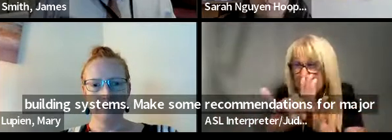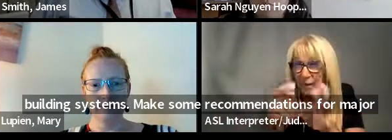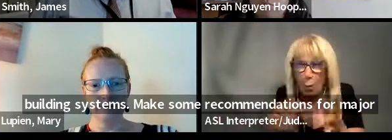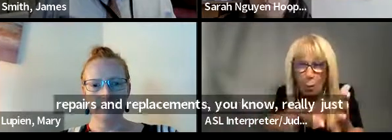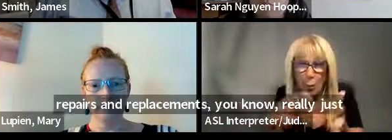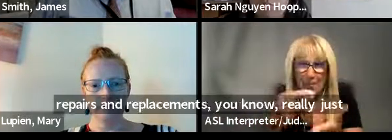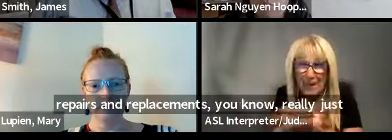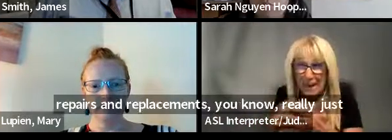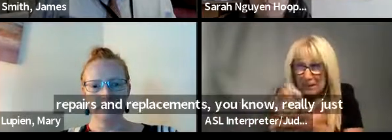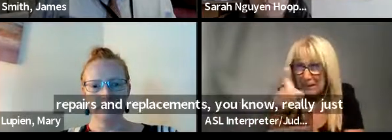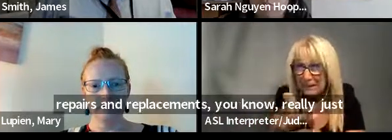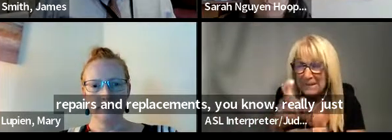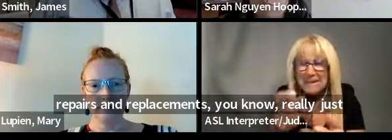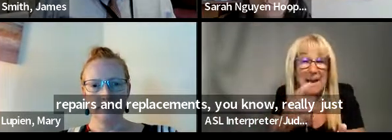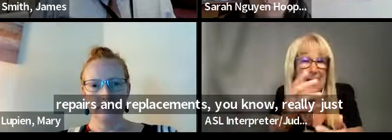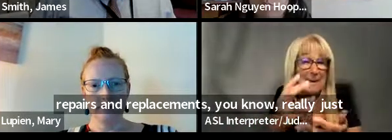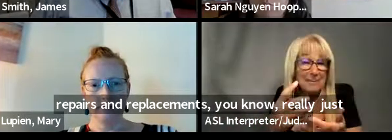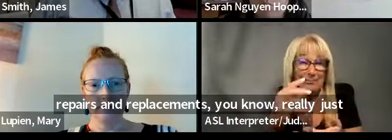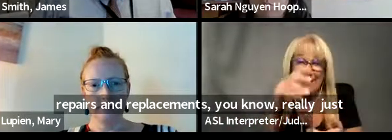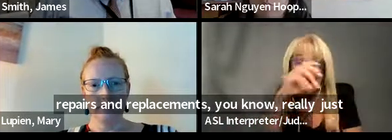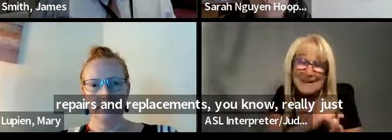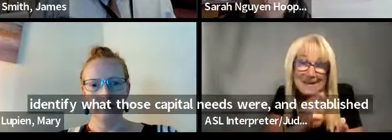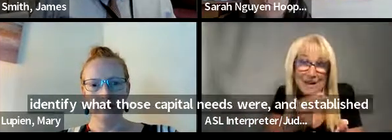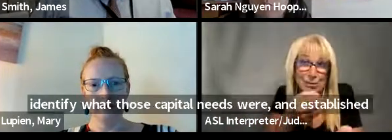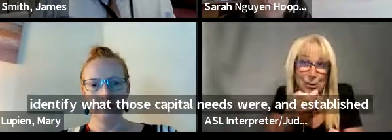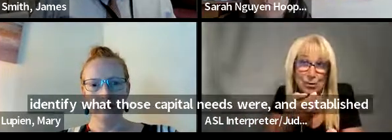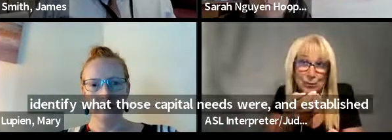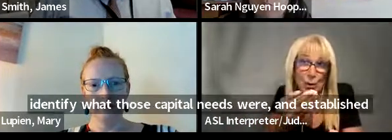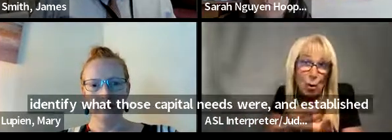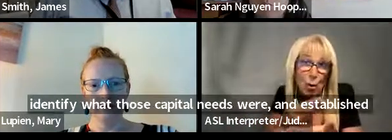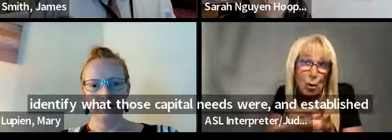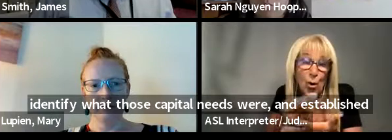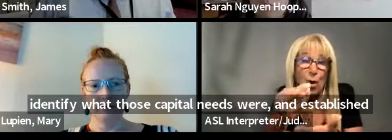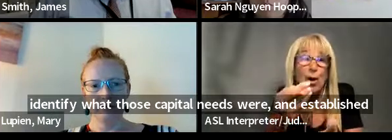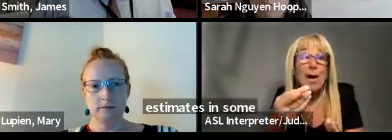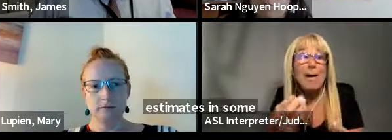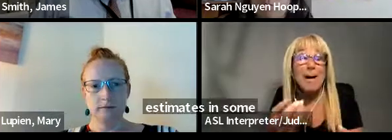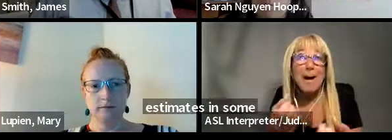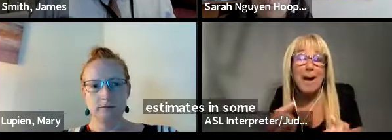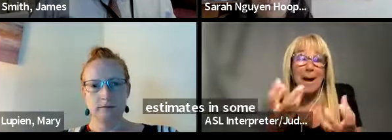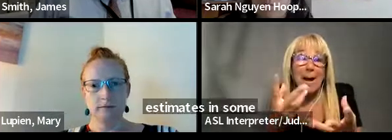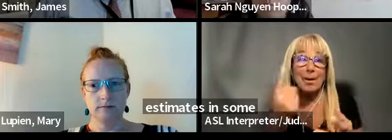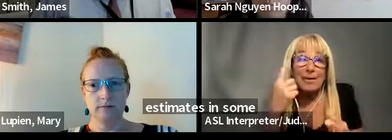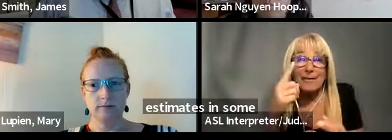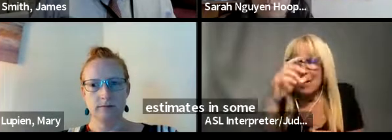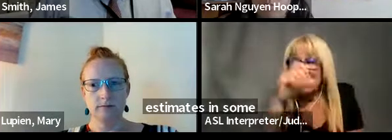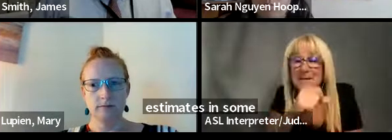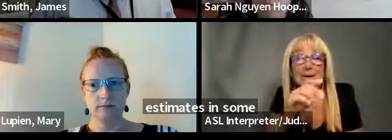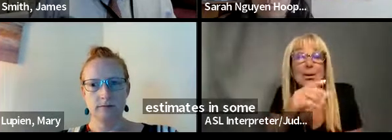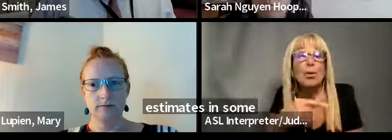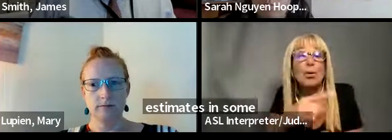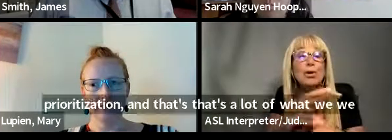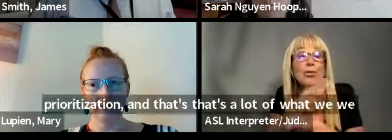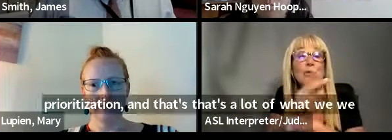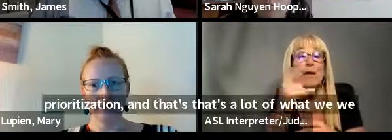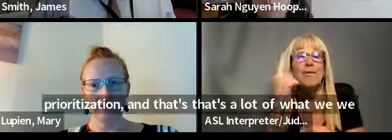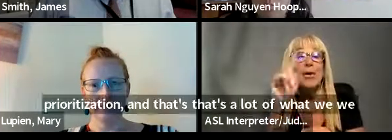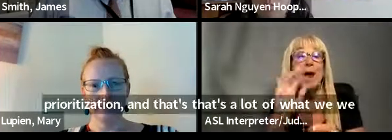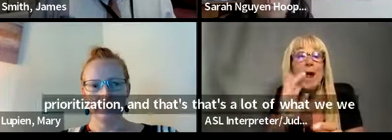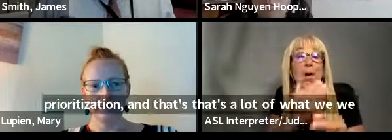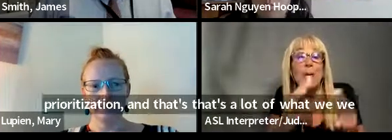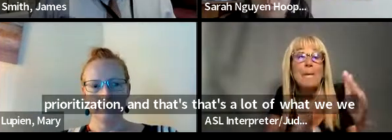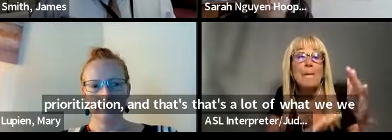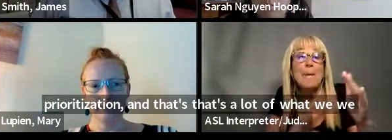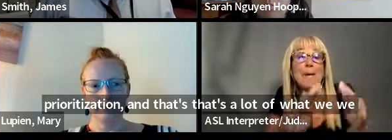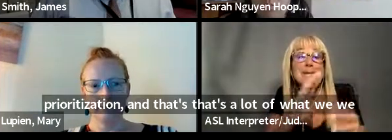were and establish cost estimates and some prioritization. And that's a lot of what we used as our base and still do in